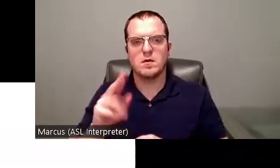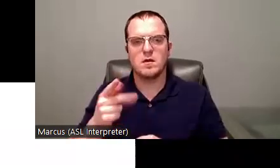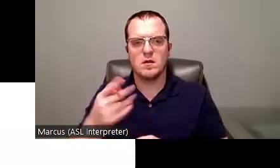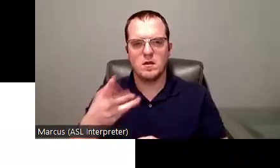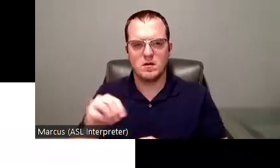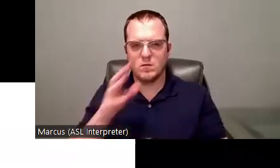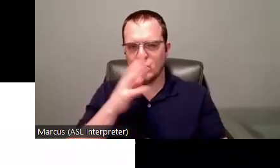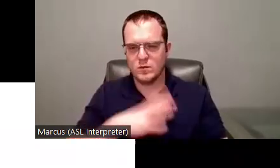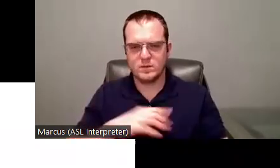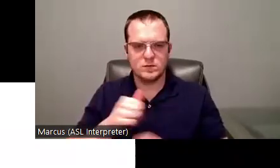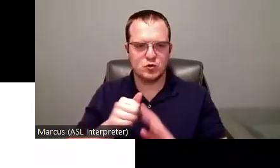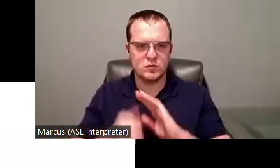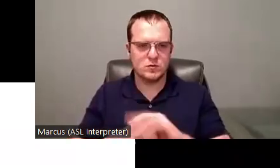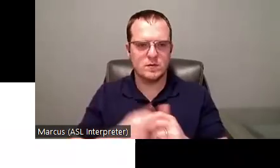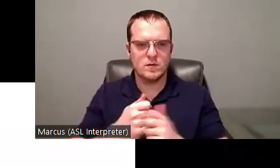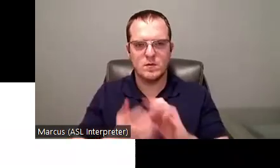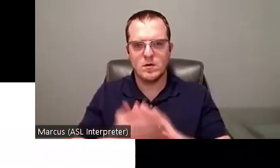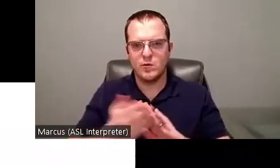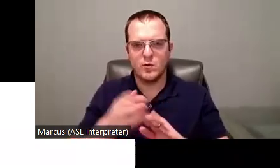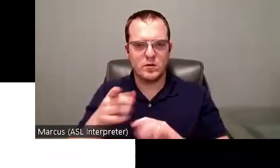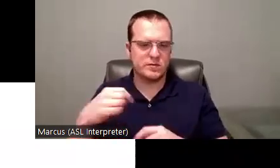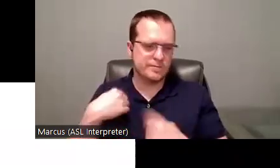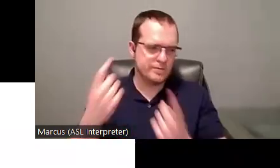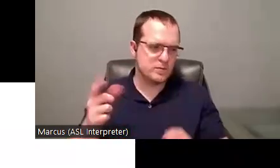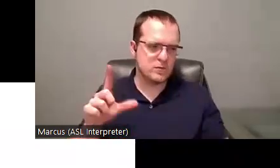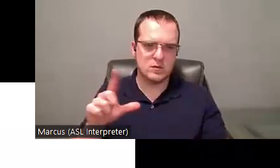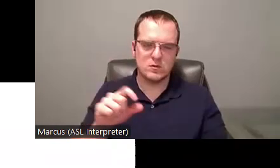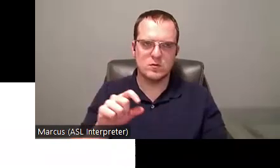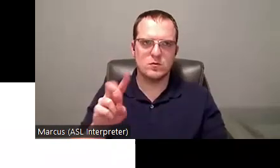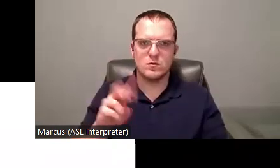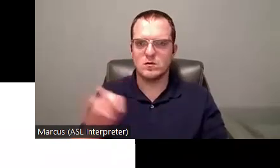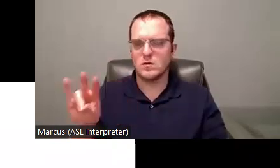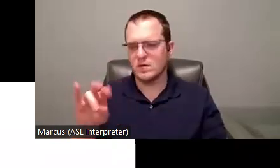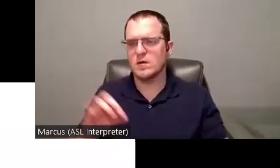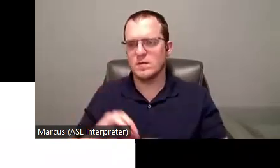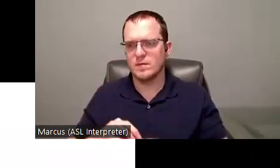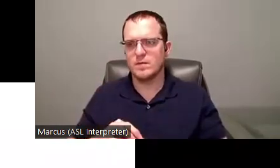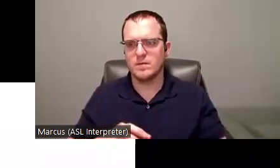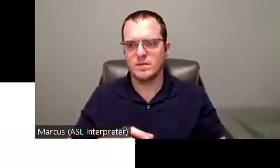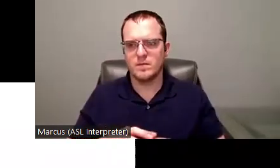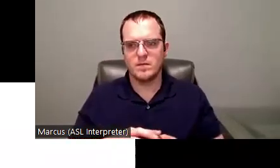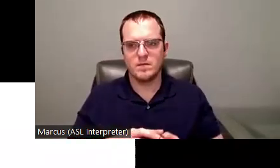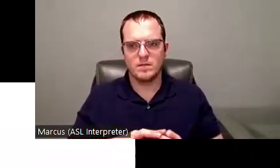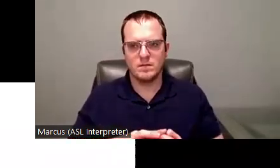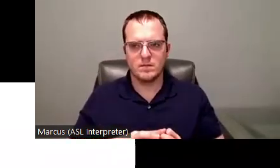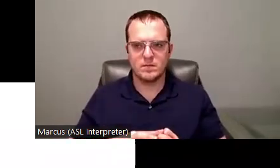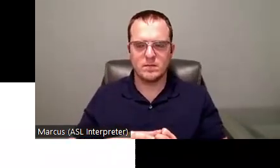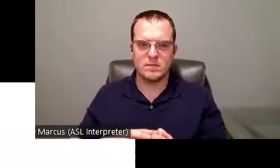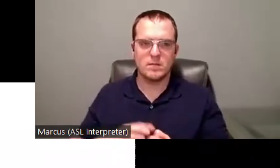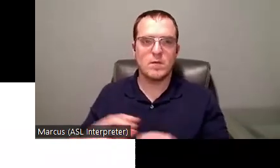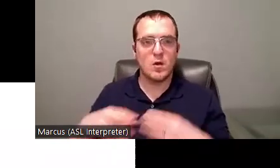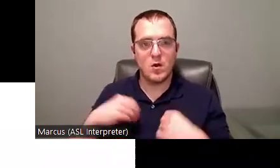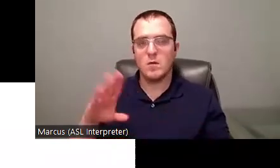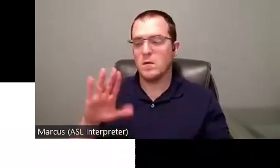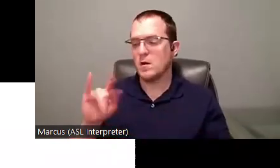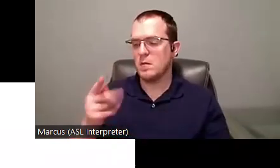been operating in Uptown since 2007. It is owned and operated by the nonprofit Bethlehem Haven of